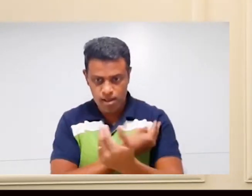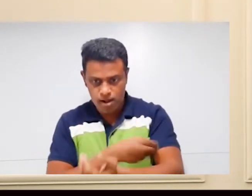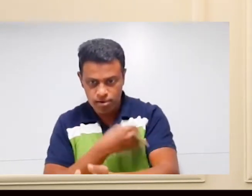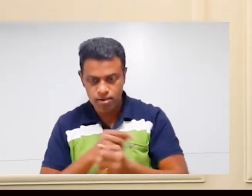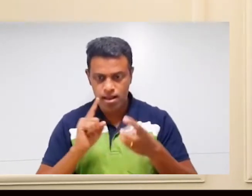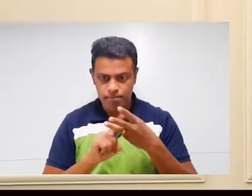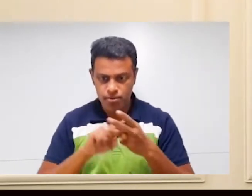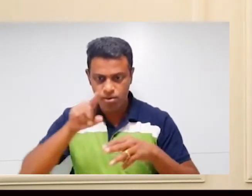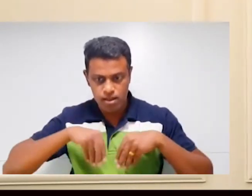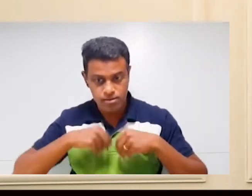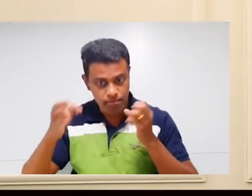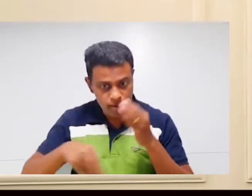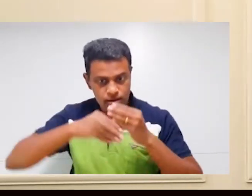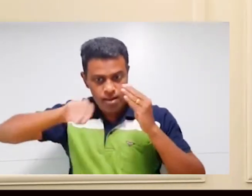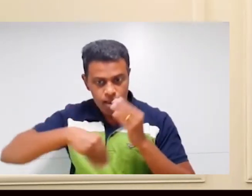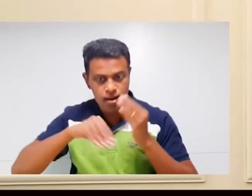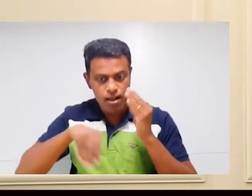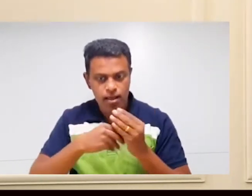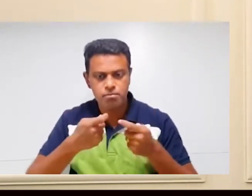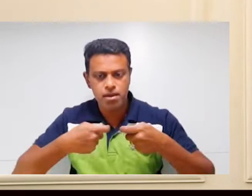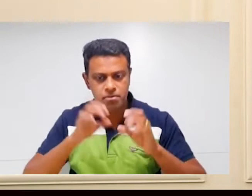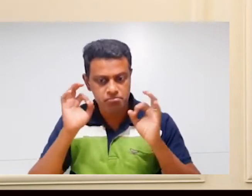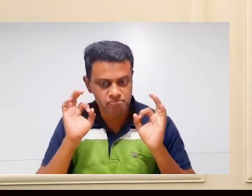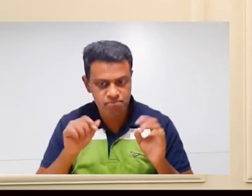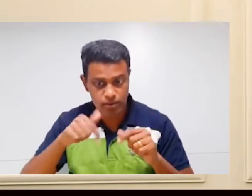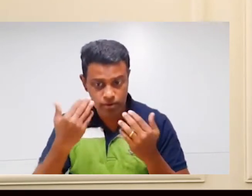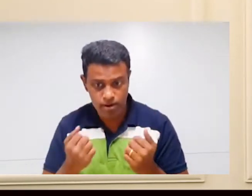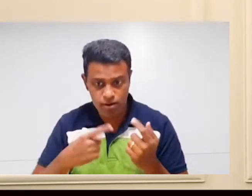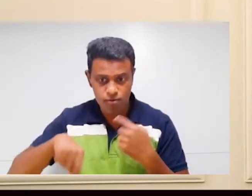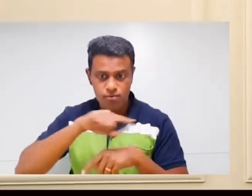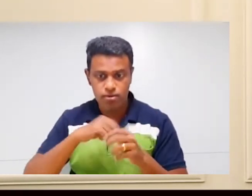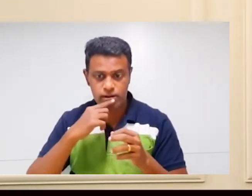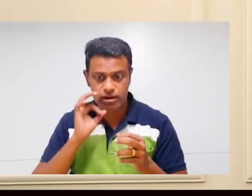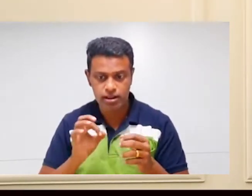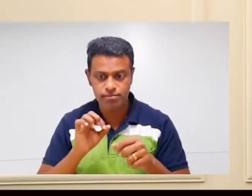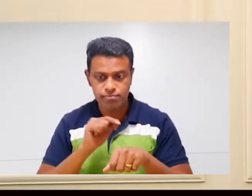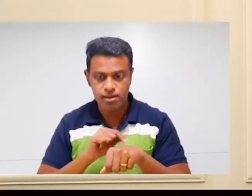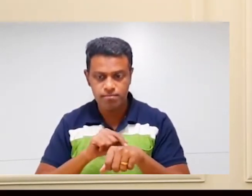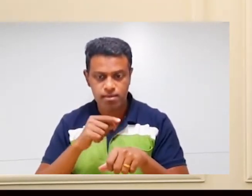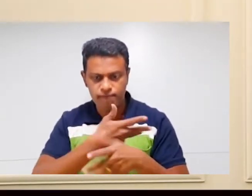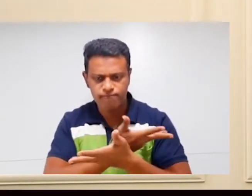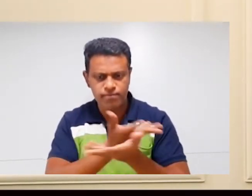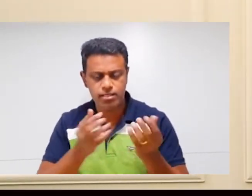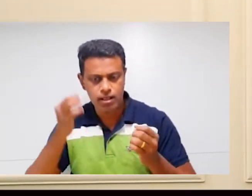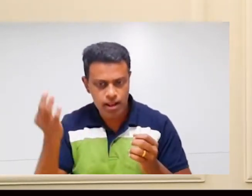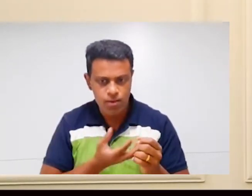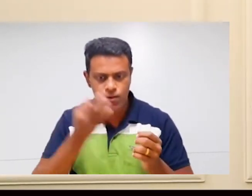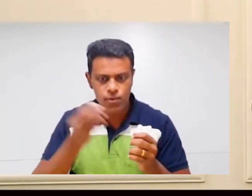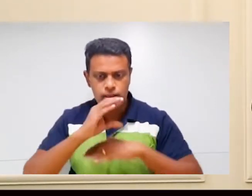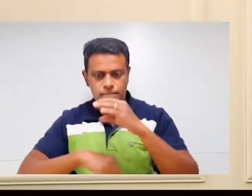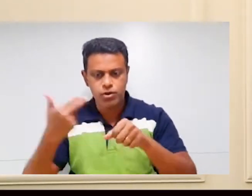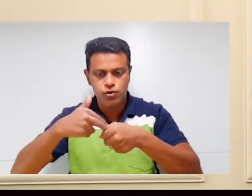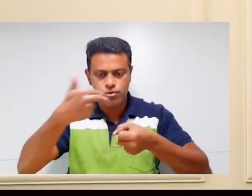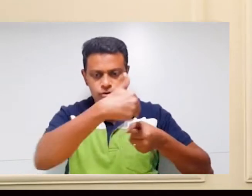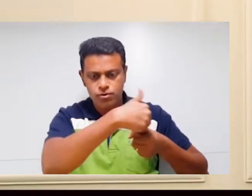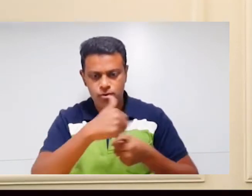transform the way the industry looks. I'm looking at products. I don't think there was cyber insurance 20 years back. Not forget 20, even 5-6 years back. You,